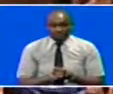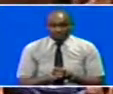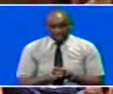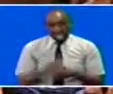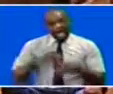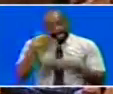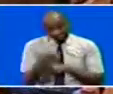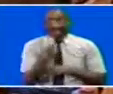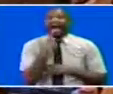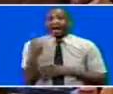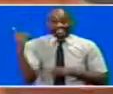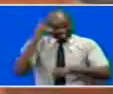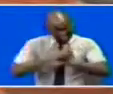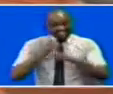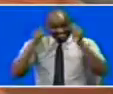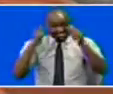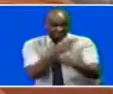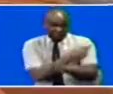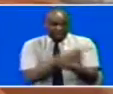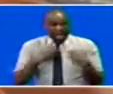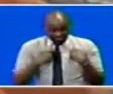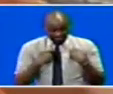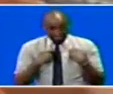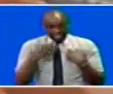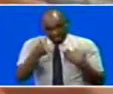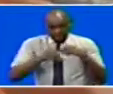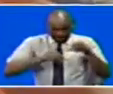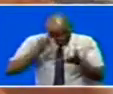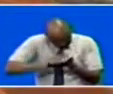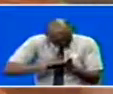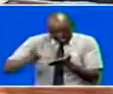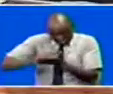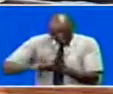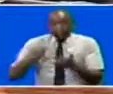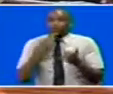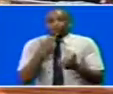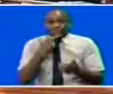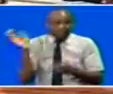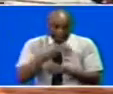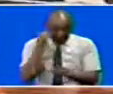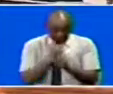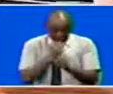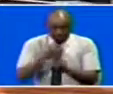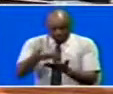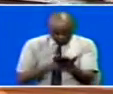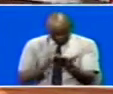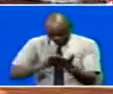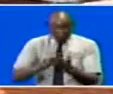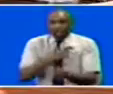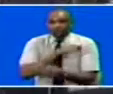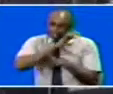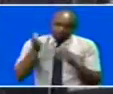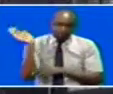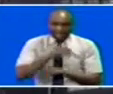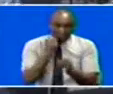After a 100-day strike by doctors, a return-to-work formula signed on Tuesday evening paved the way for doctors to go back to